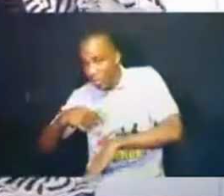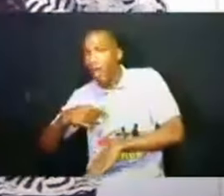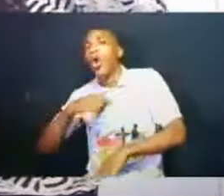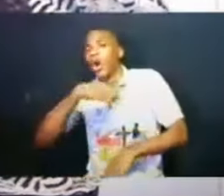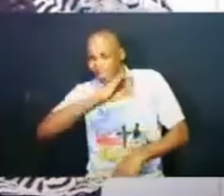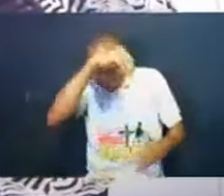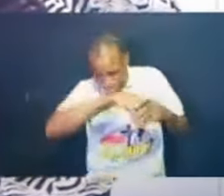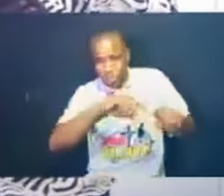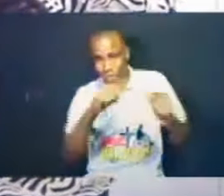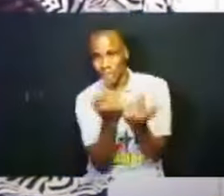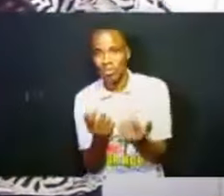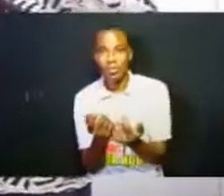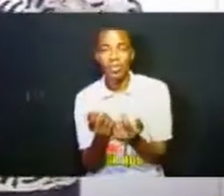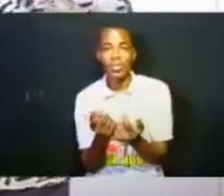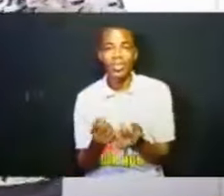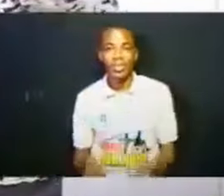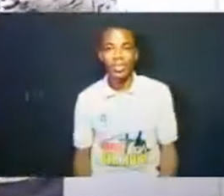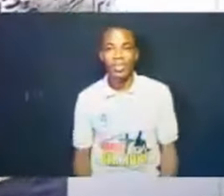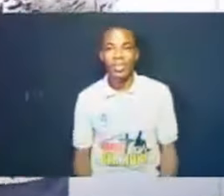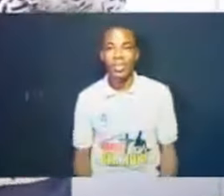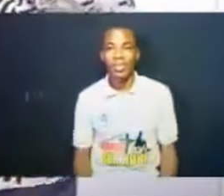when the leader said it,